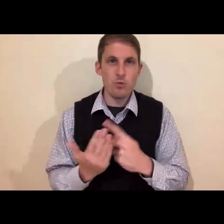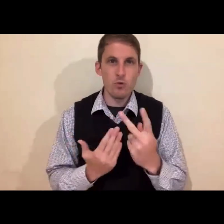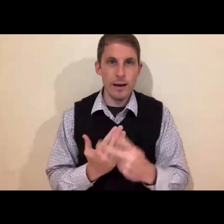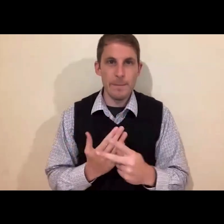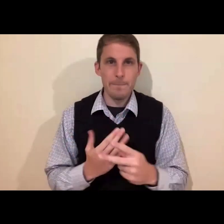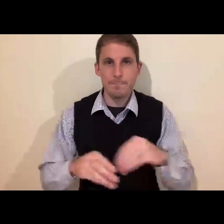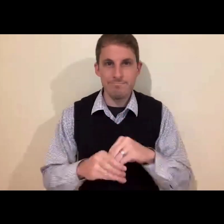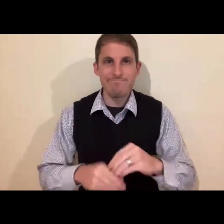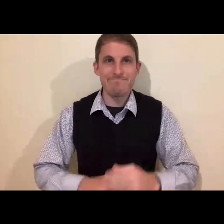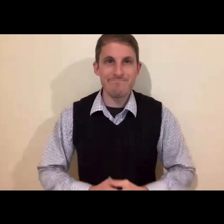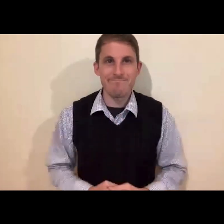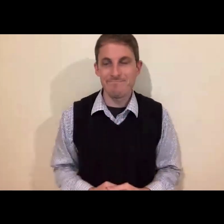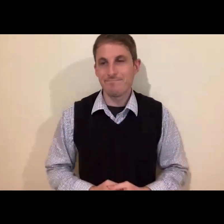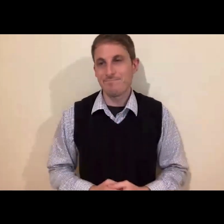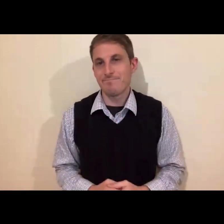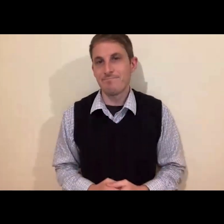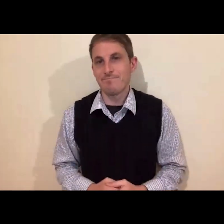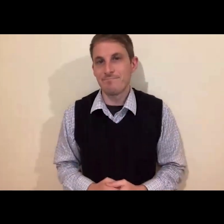Program manual.